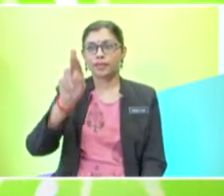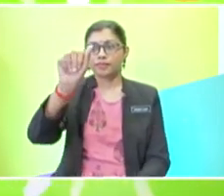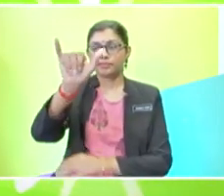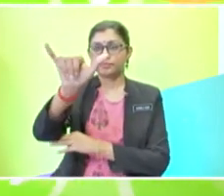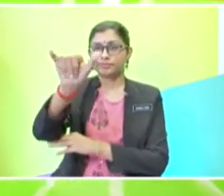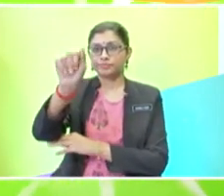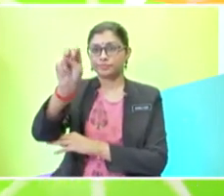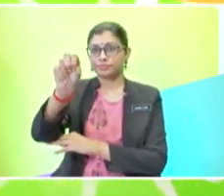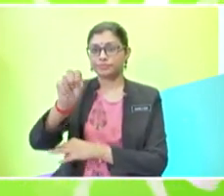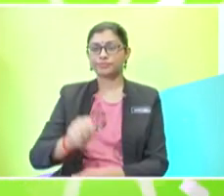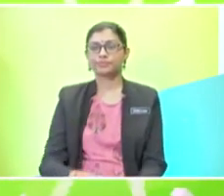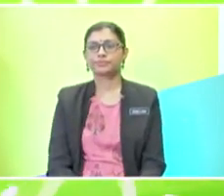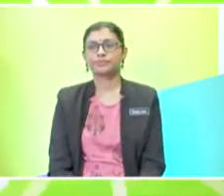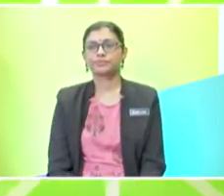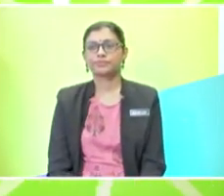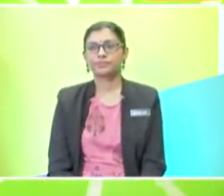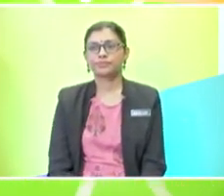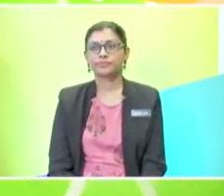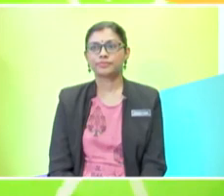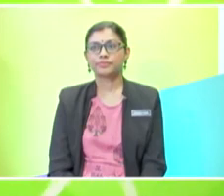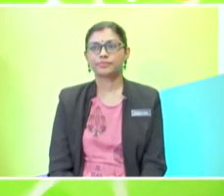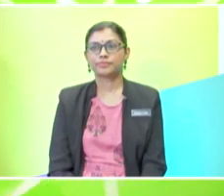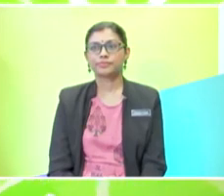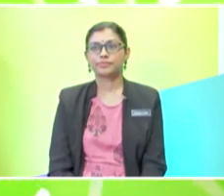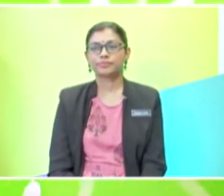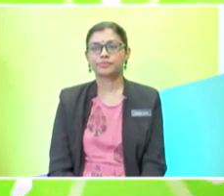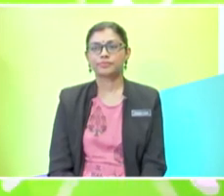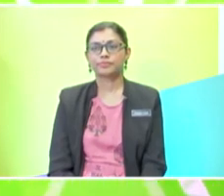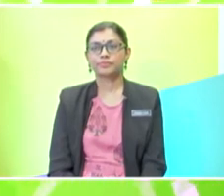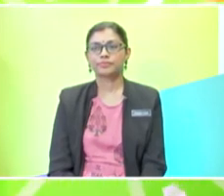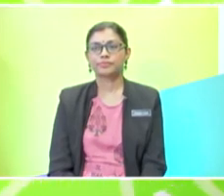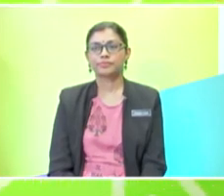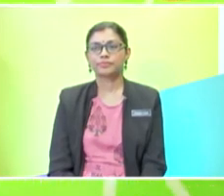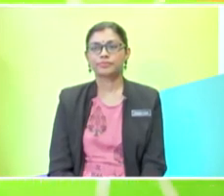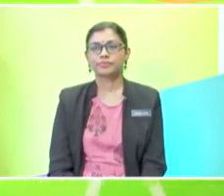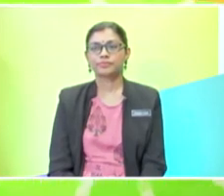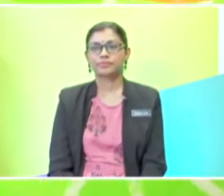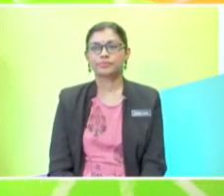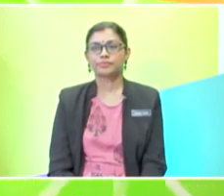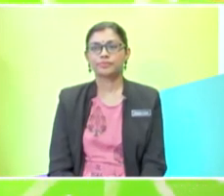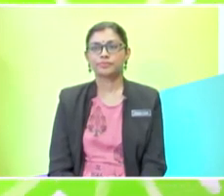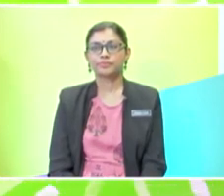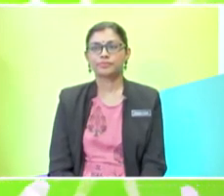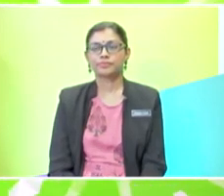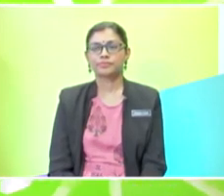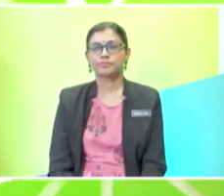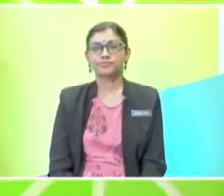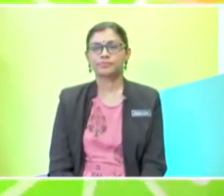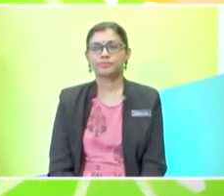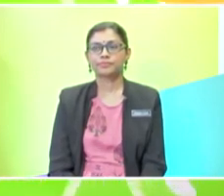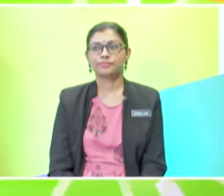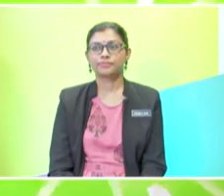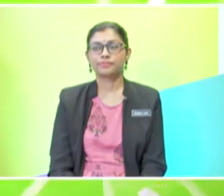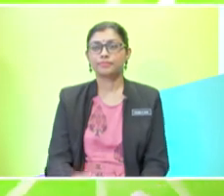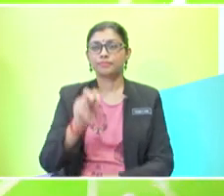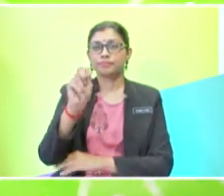hi. Hi. And Adik Ryan is accompanied by his teacher, Mr. Faiz. Mm-hmm. And finally, we have Adik Noor Fala Sufia.